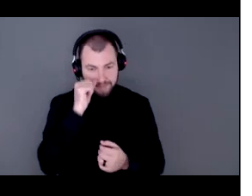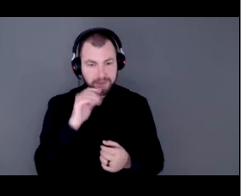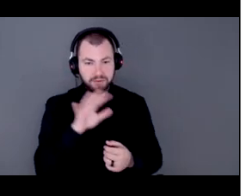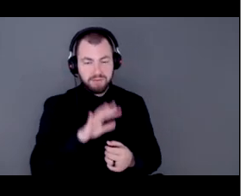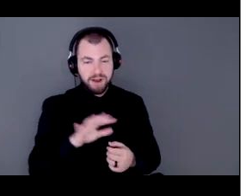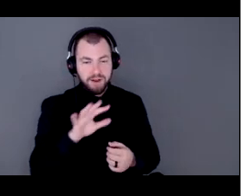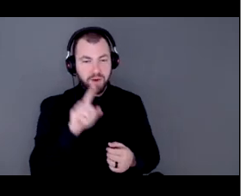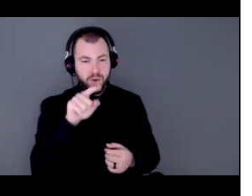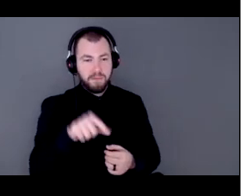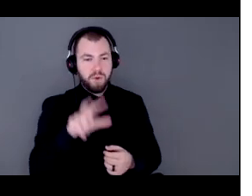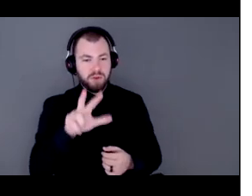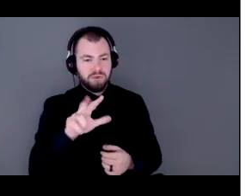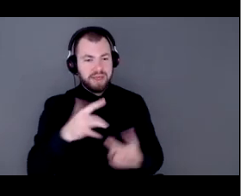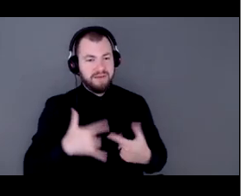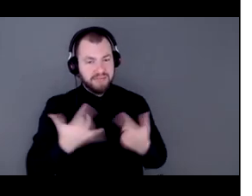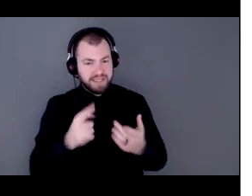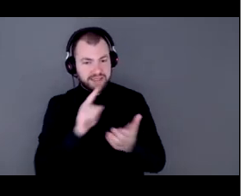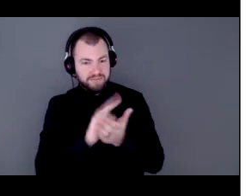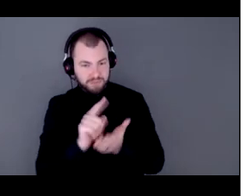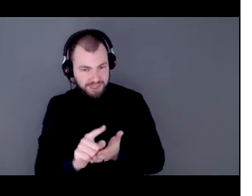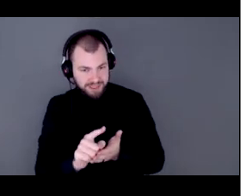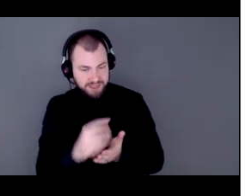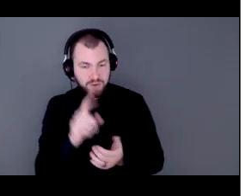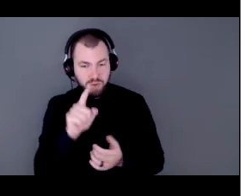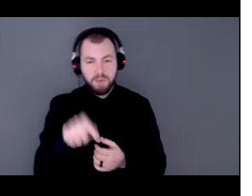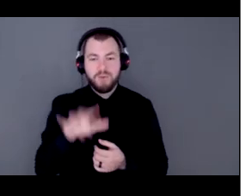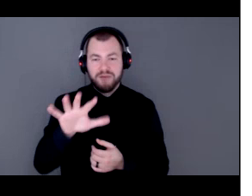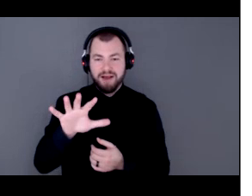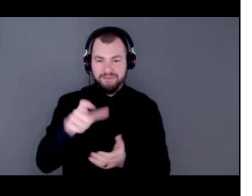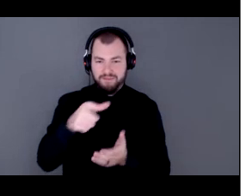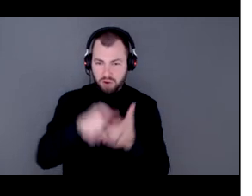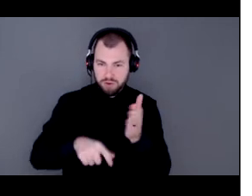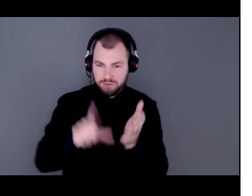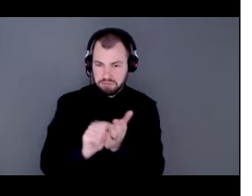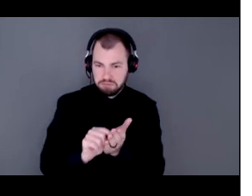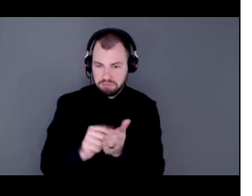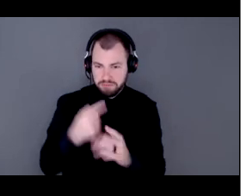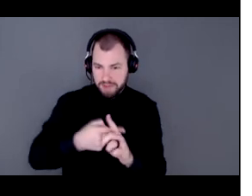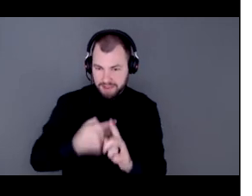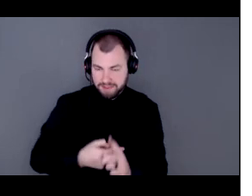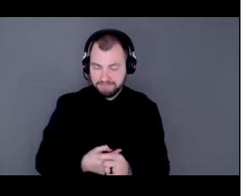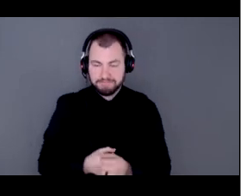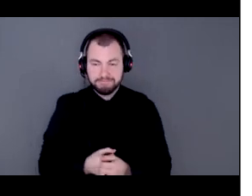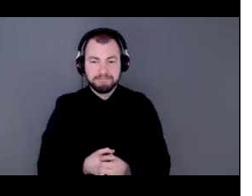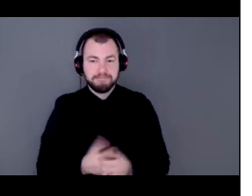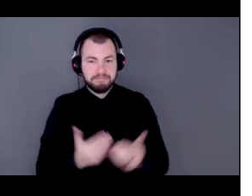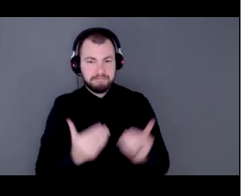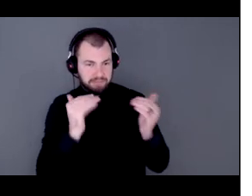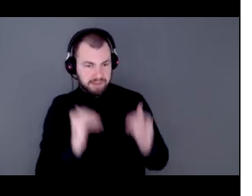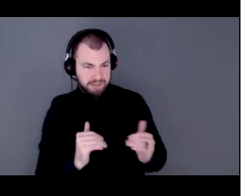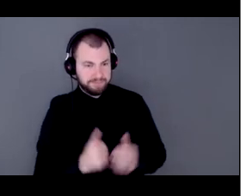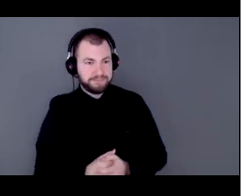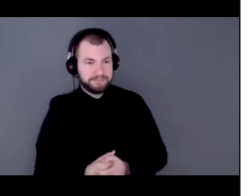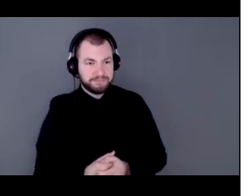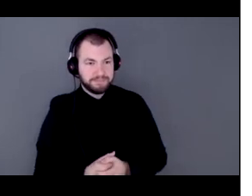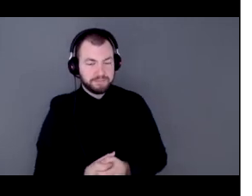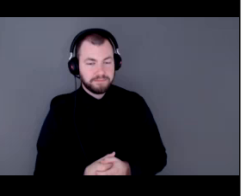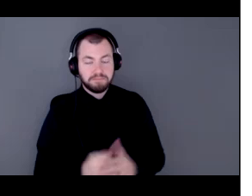1.3 events a week and 1.5 articles per month. So next slide, please. In summary, we're on